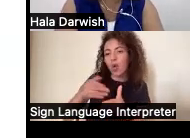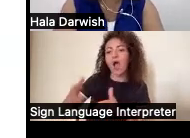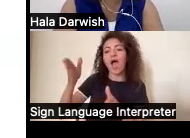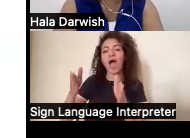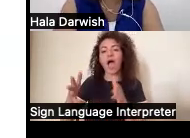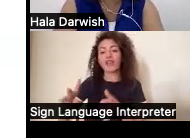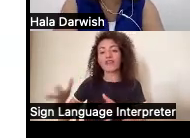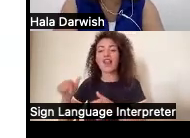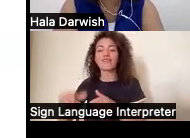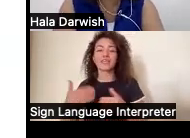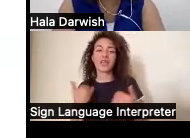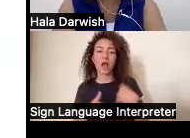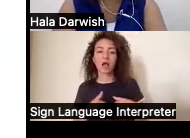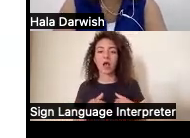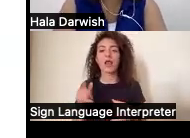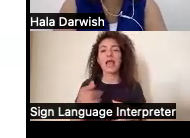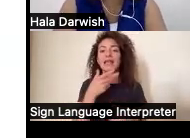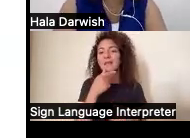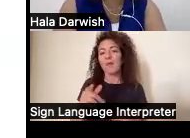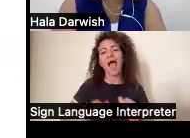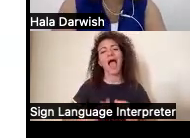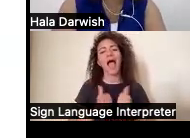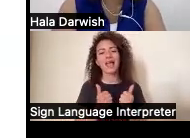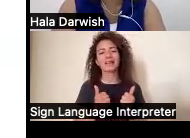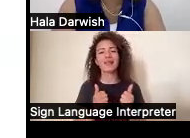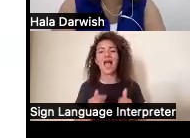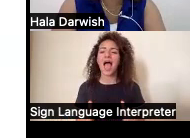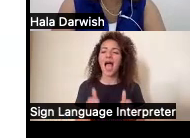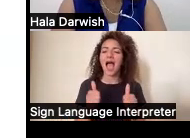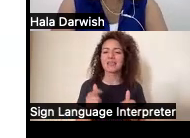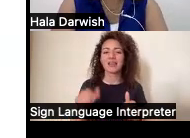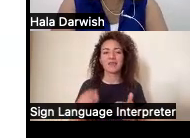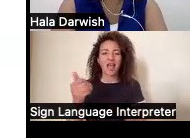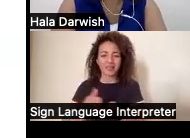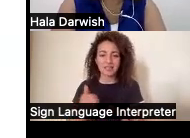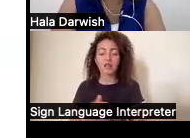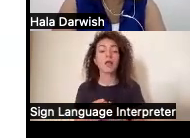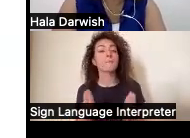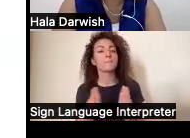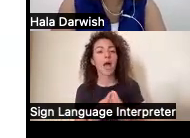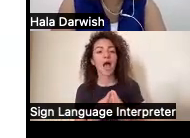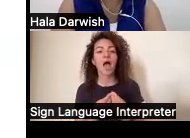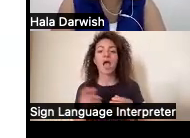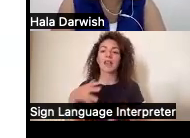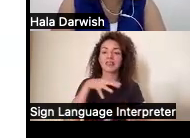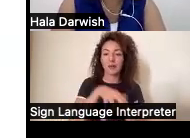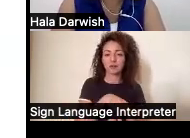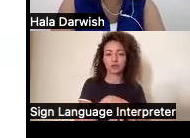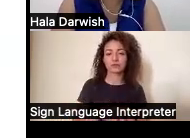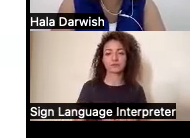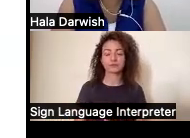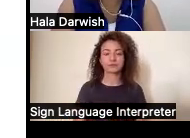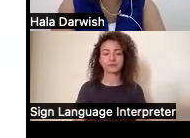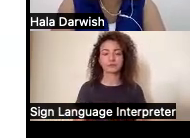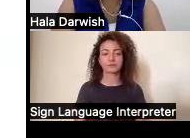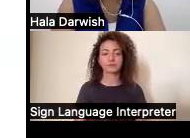to improve the socio-economic well-being and the inclusion of children with disabilities. It's worth noting that it is